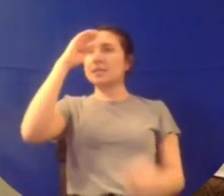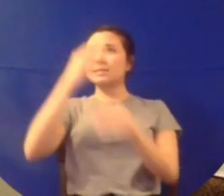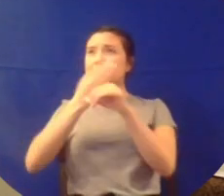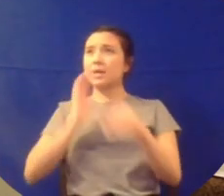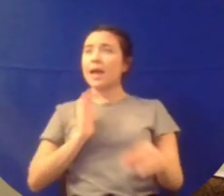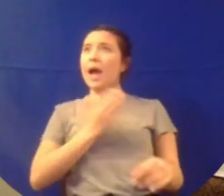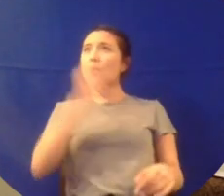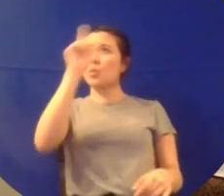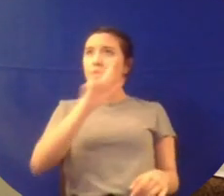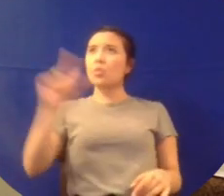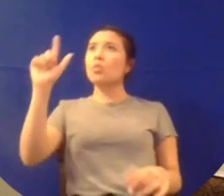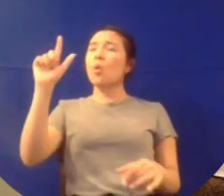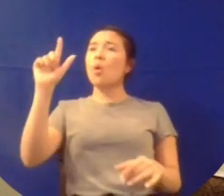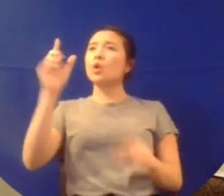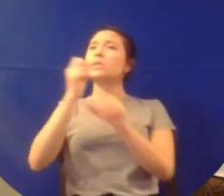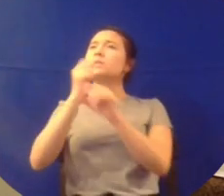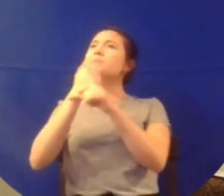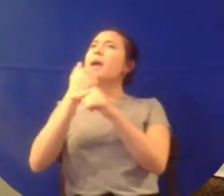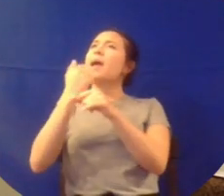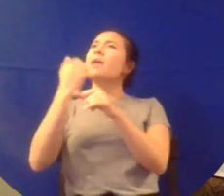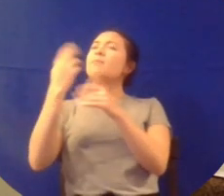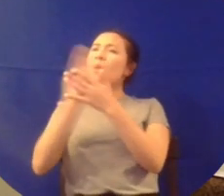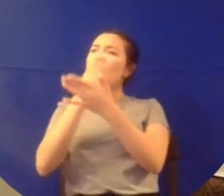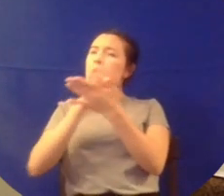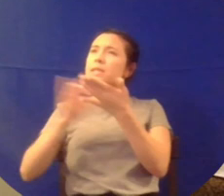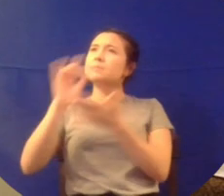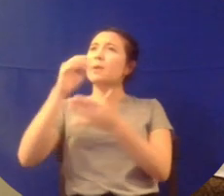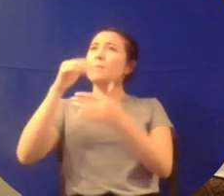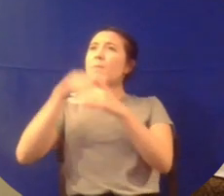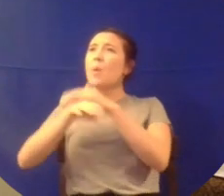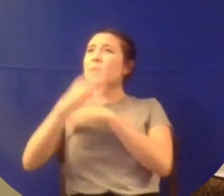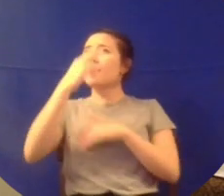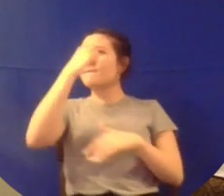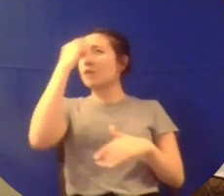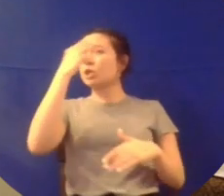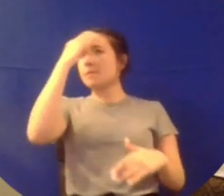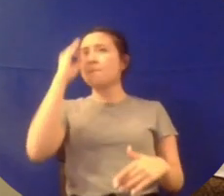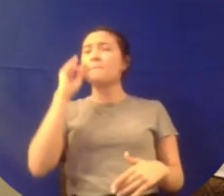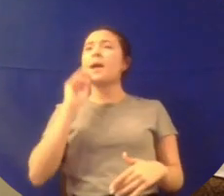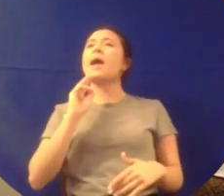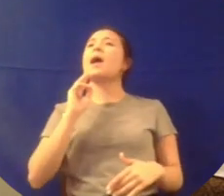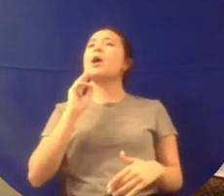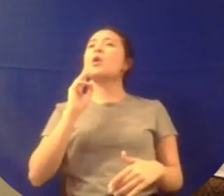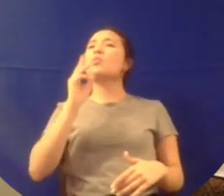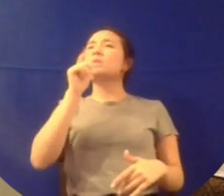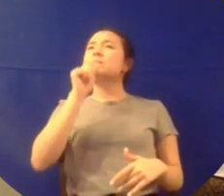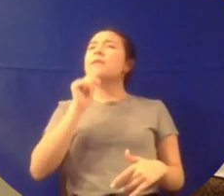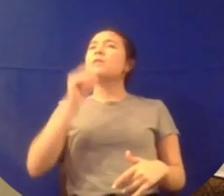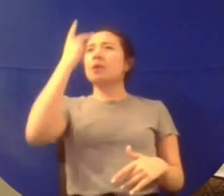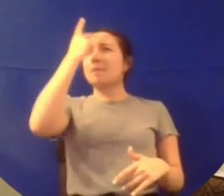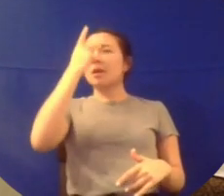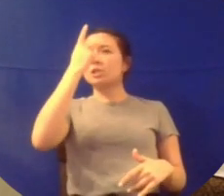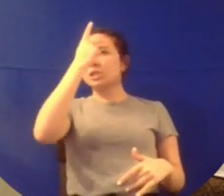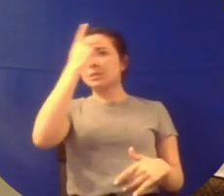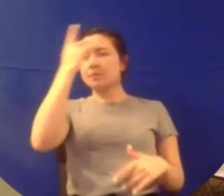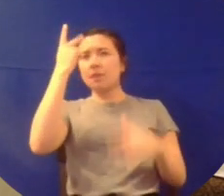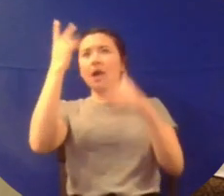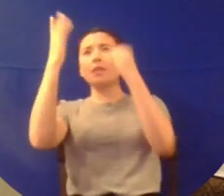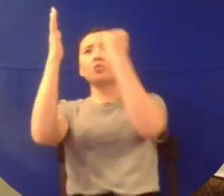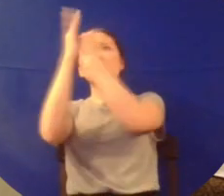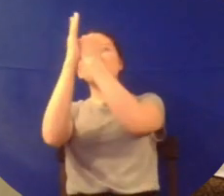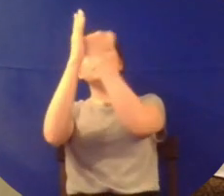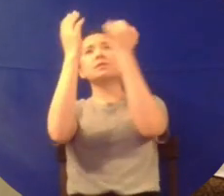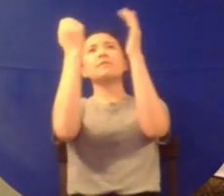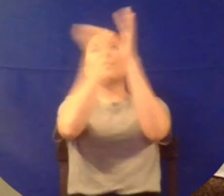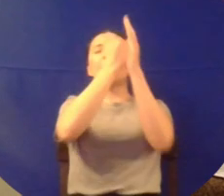who was conceived by the Holy Spirit, born of the Virgin Mary, suffered under Pontius Pilate, was crucified,